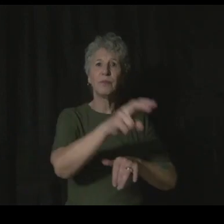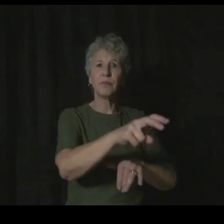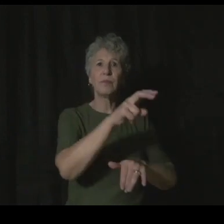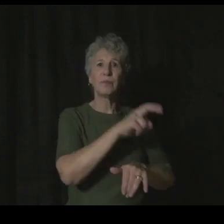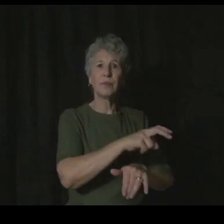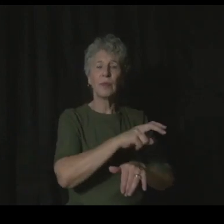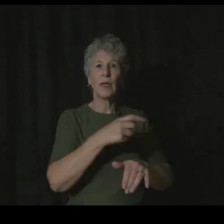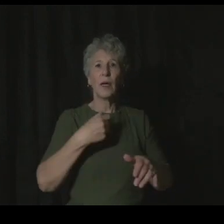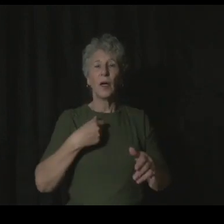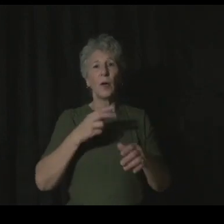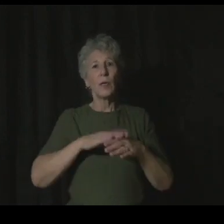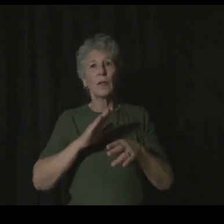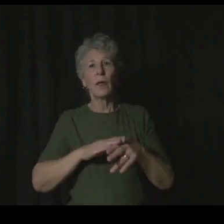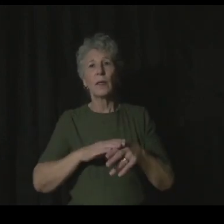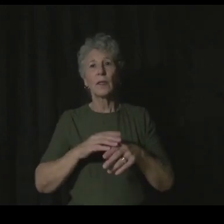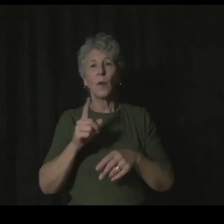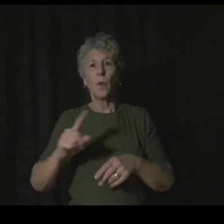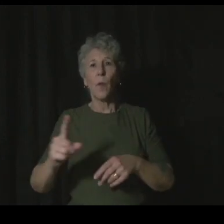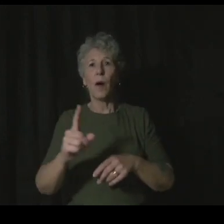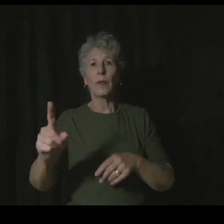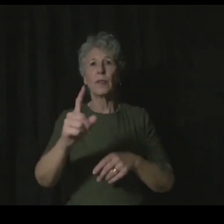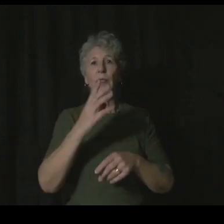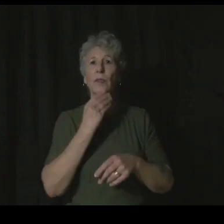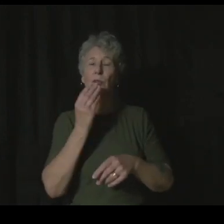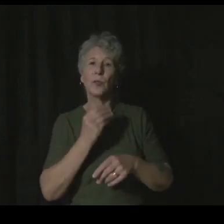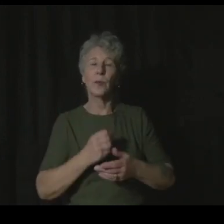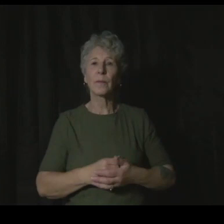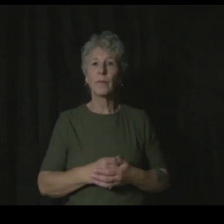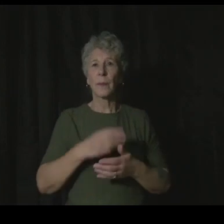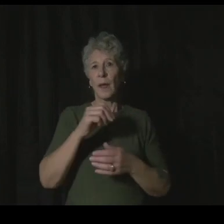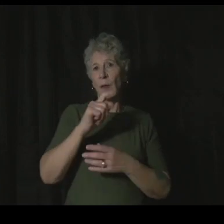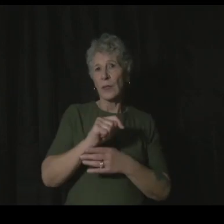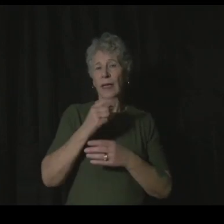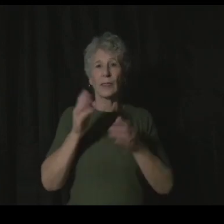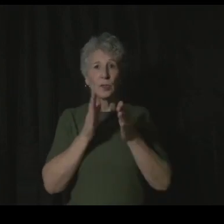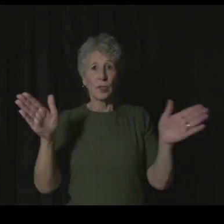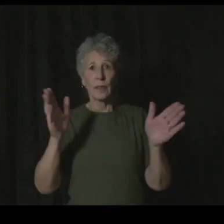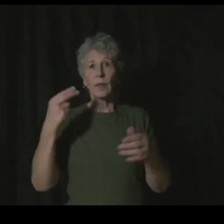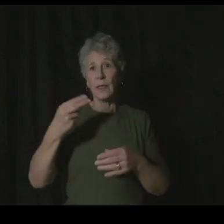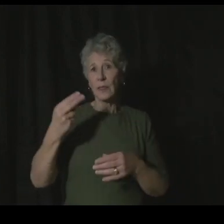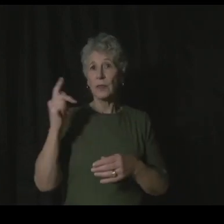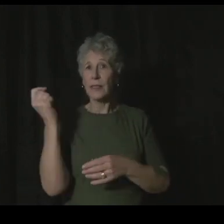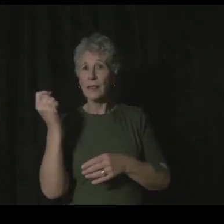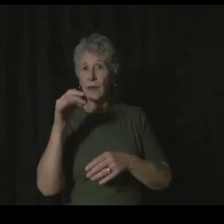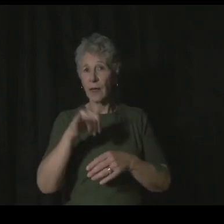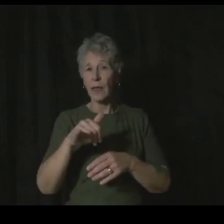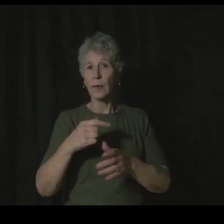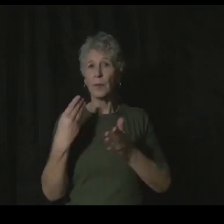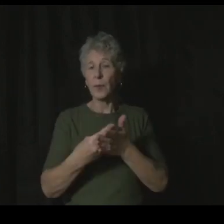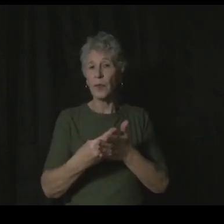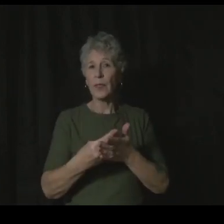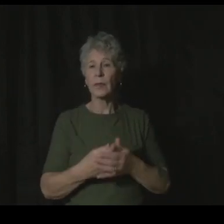the wandering Jew. The Old Testament and general history testify to this. You see,